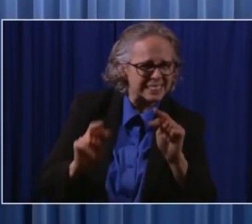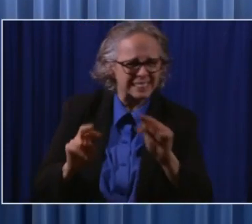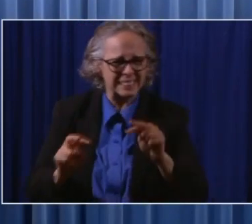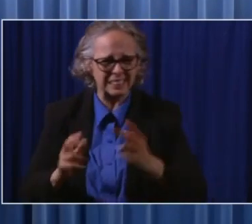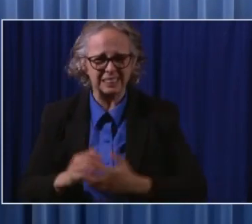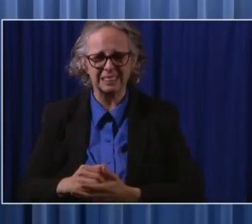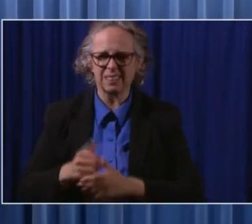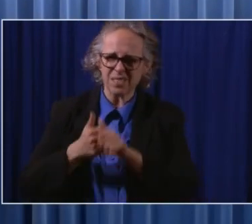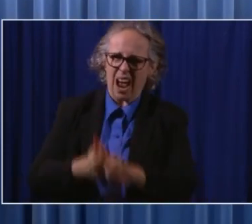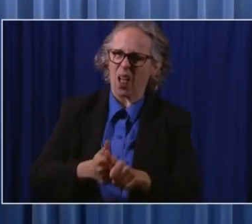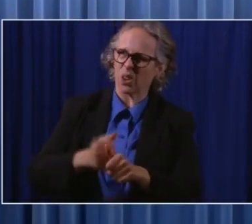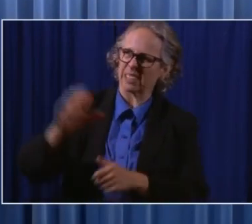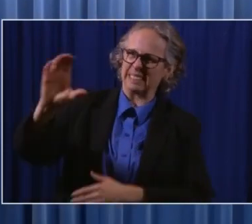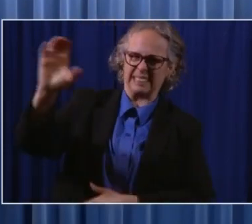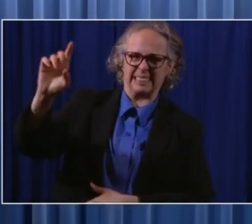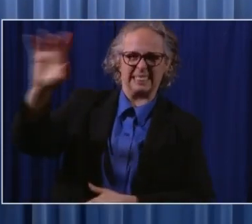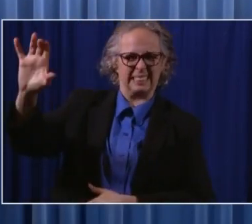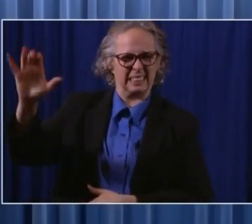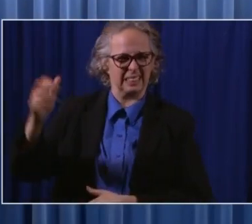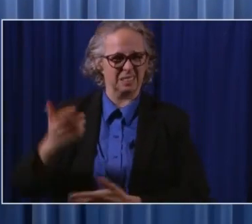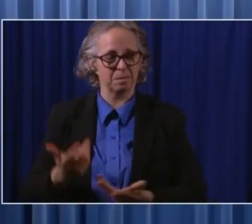For example, Franklin County still has